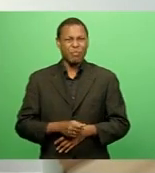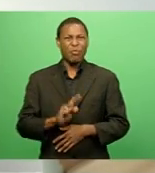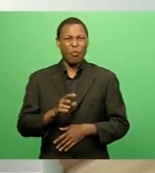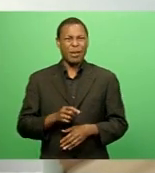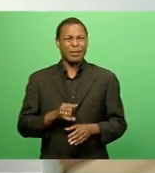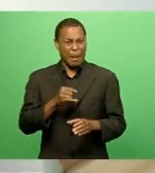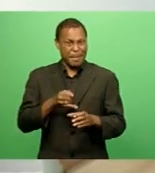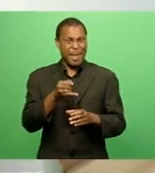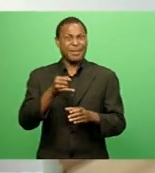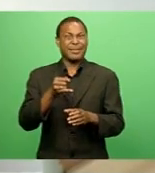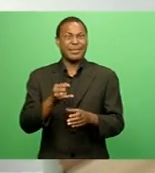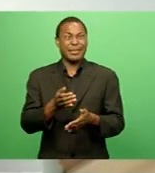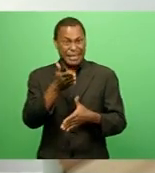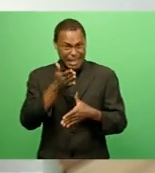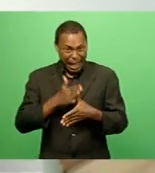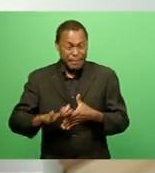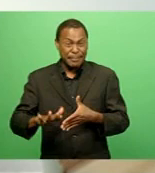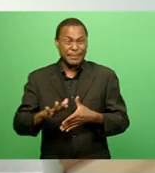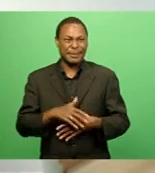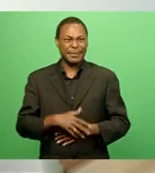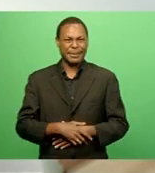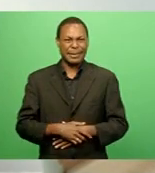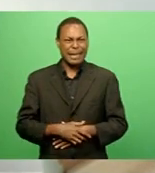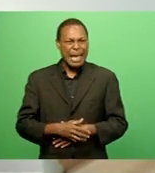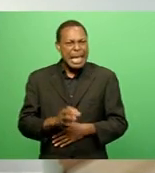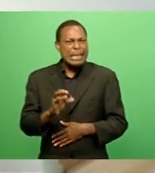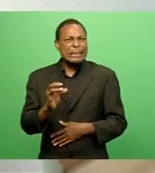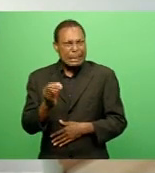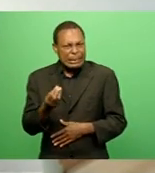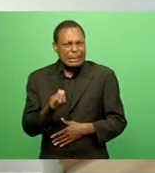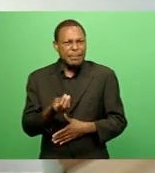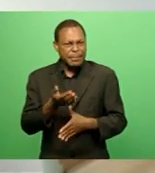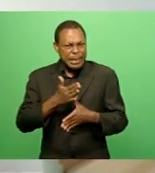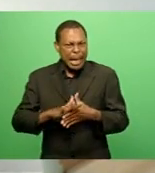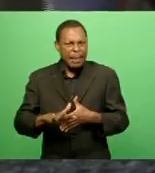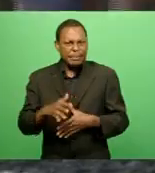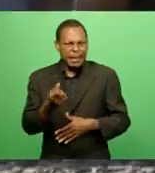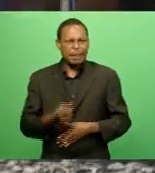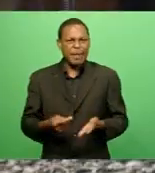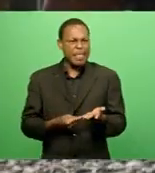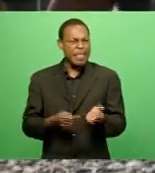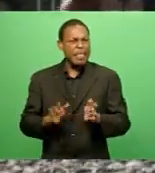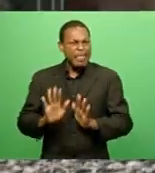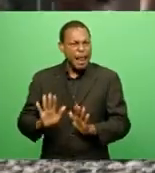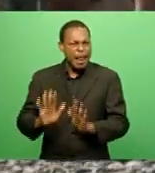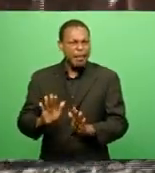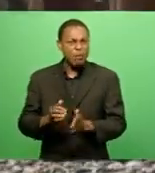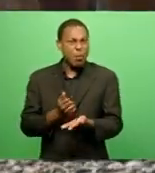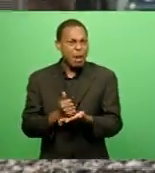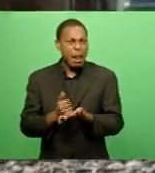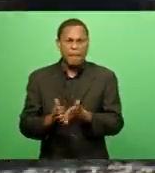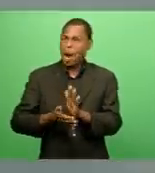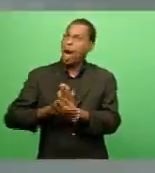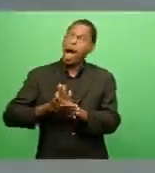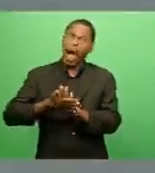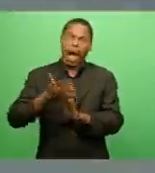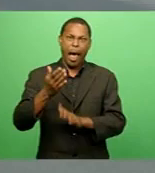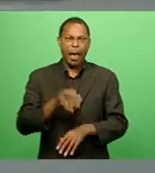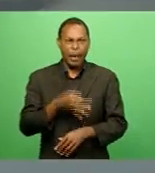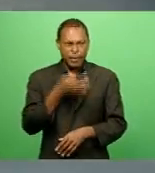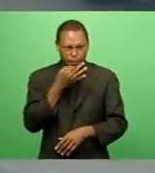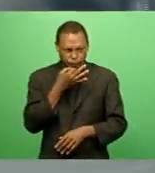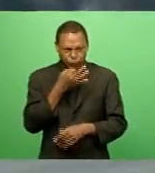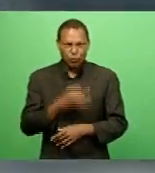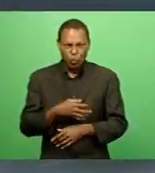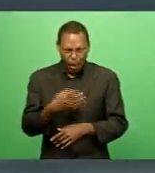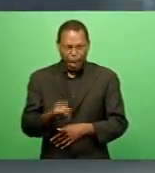up numbers, and in some of the medical camps that we've done in Thailand, the numbers have been high, and we're picking up quite a few cases, maybe